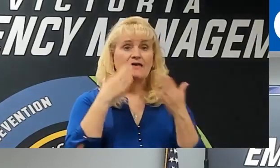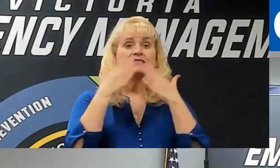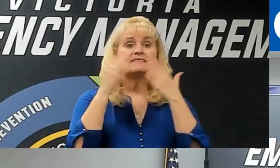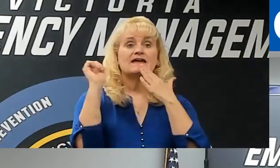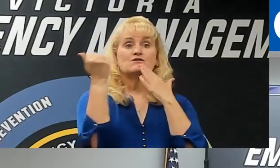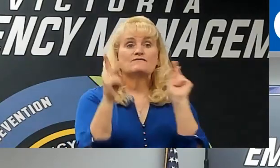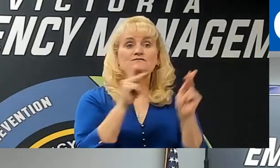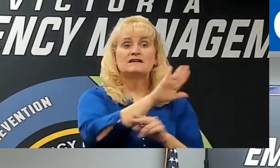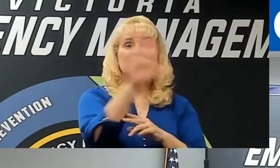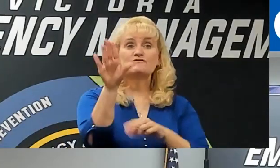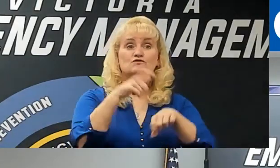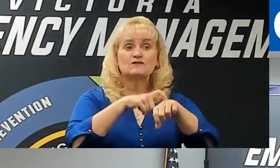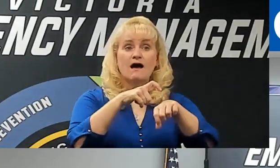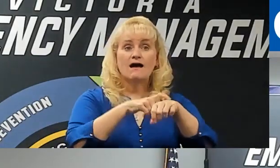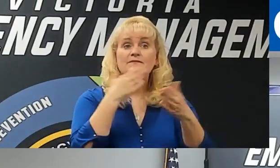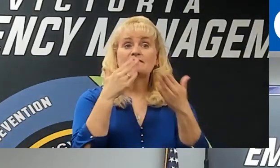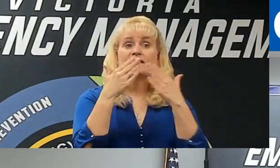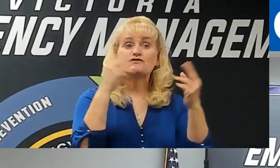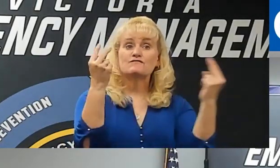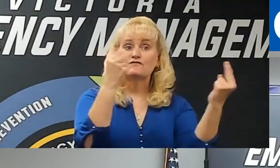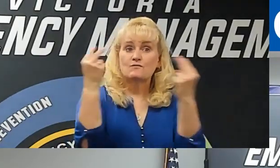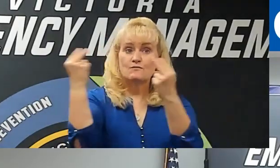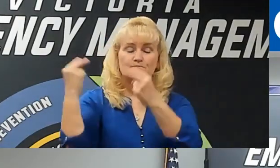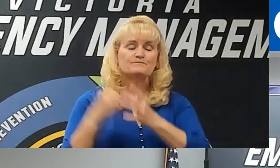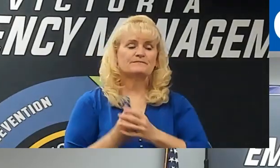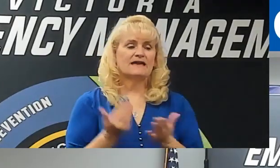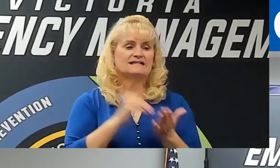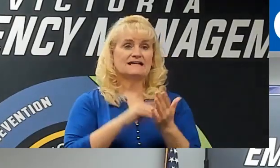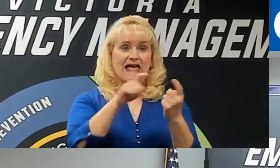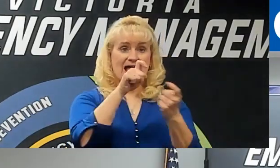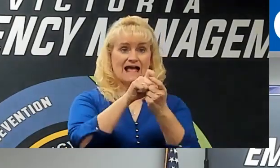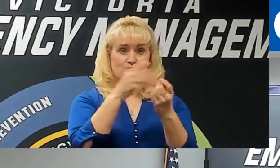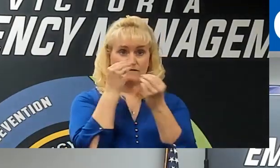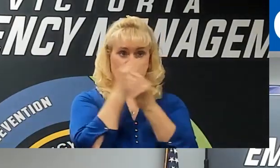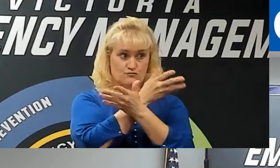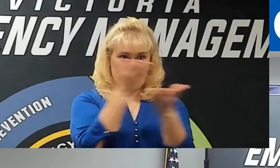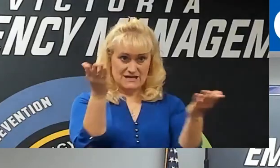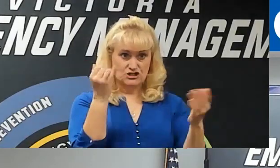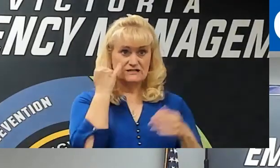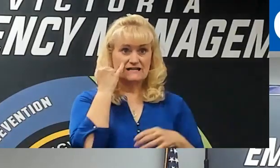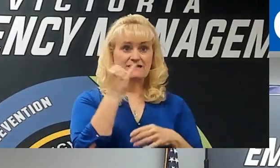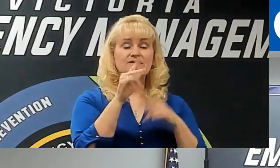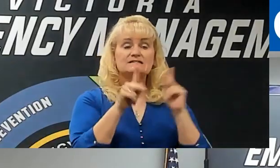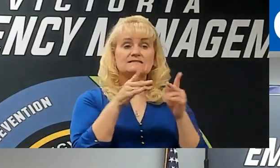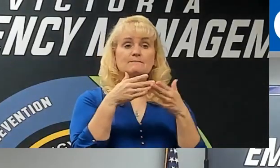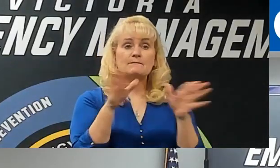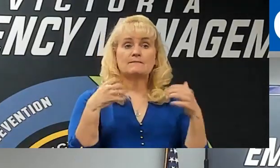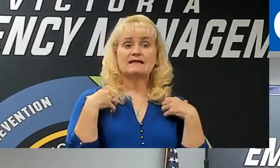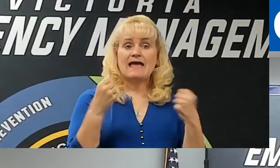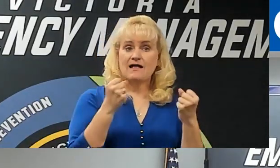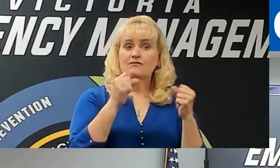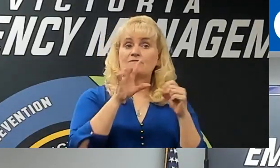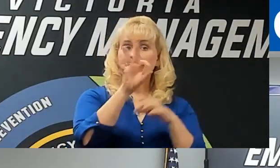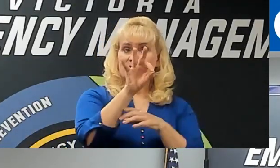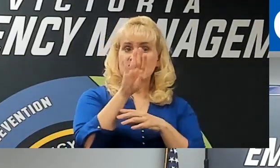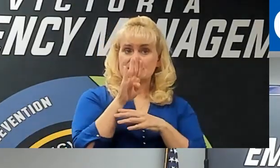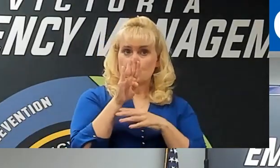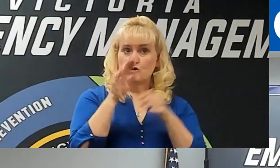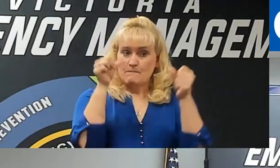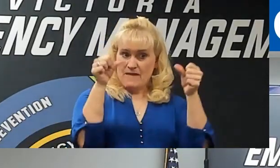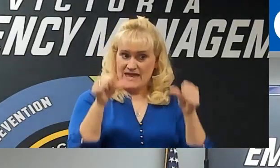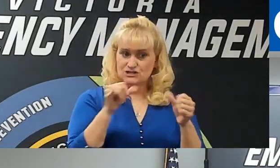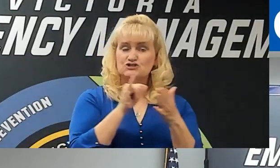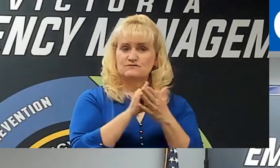for your time and for tuning in. Just keep in mind to get accurate information. If it's released on the Victoria County Public Health Department Facebook page, it is the